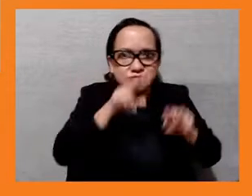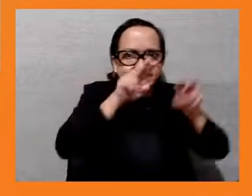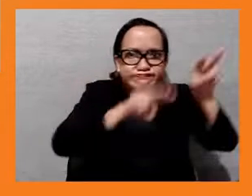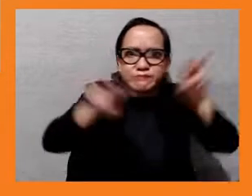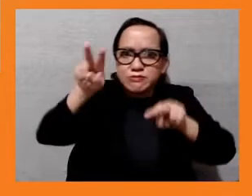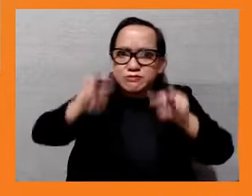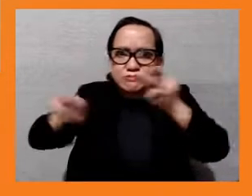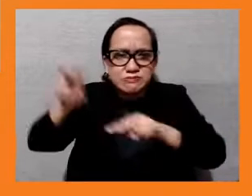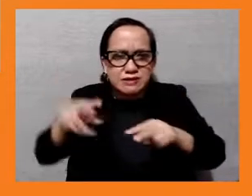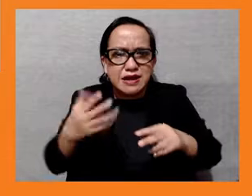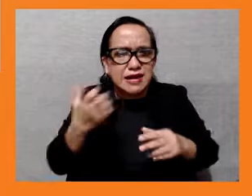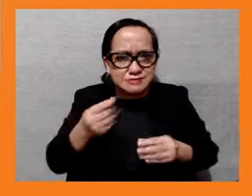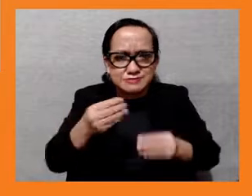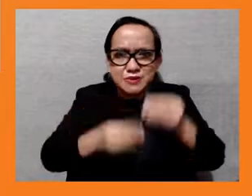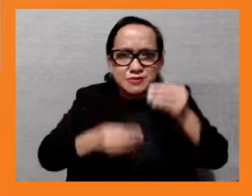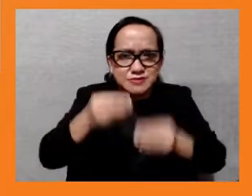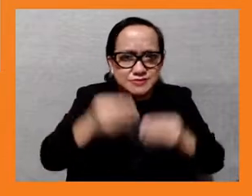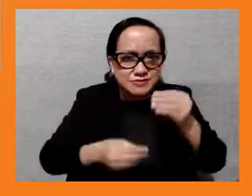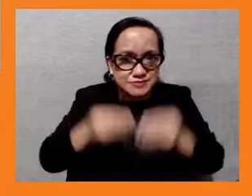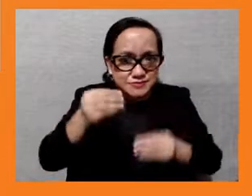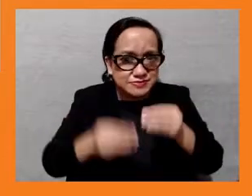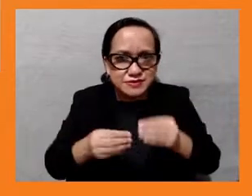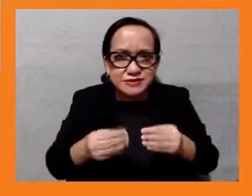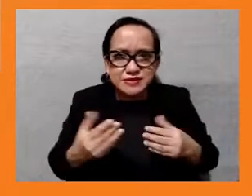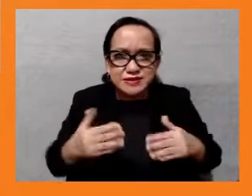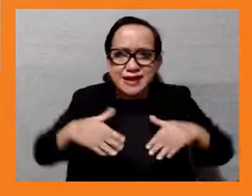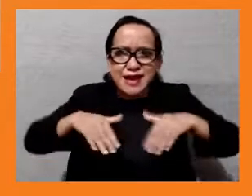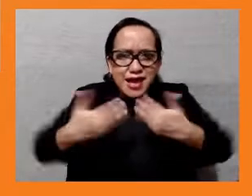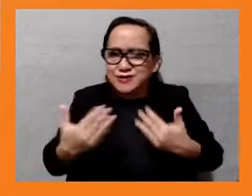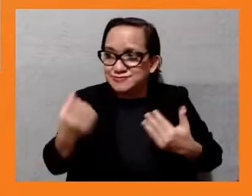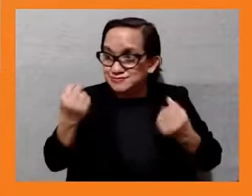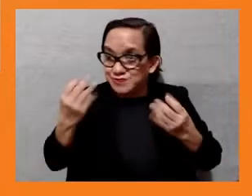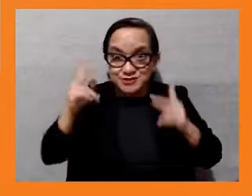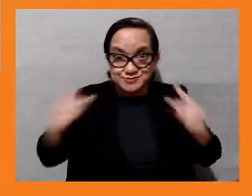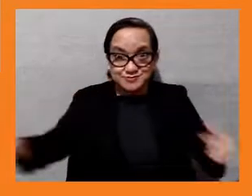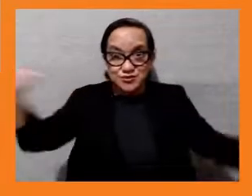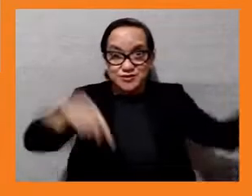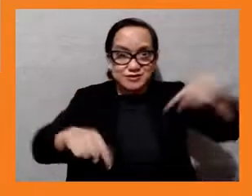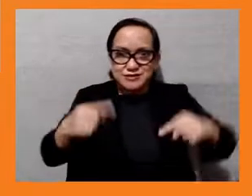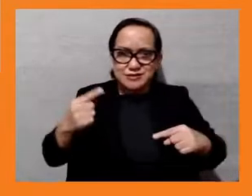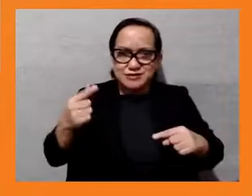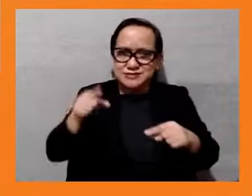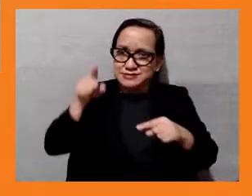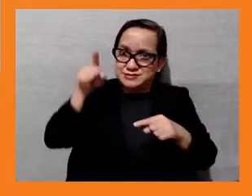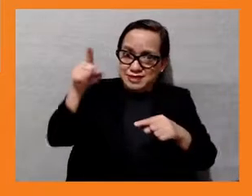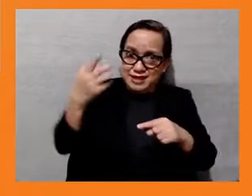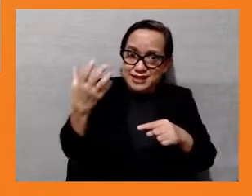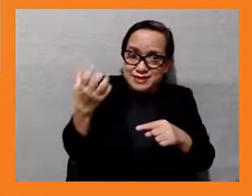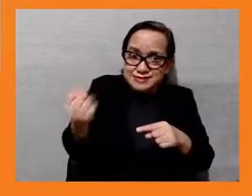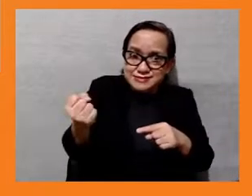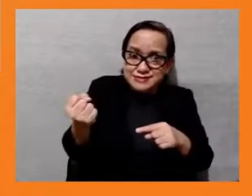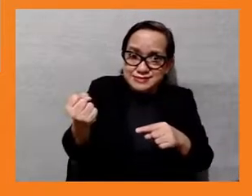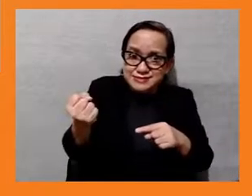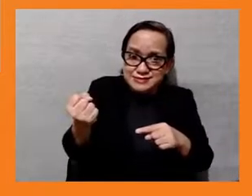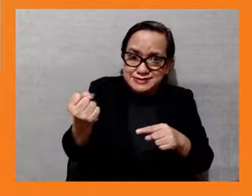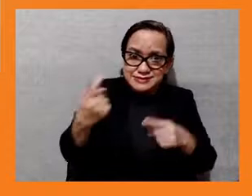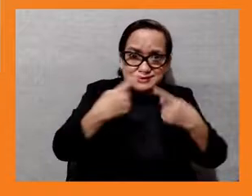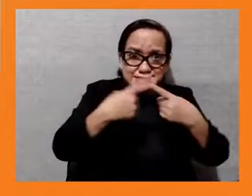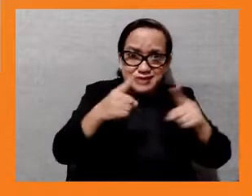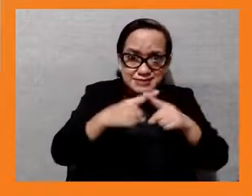mechanism. Now, if there are issues harping on safeguards delivery at the ADB level itself, we also